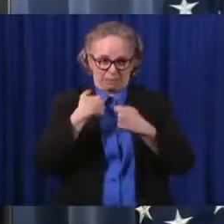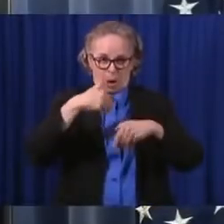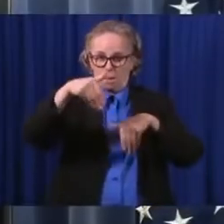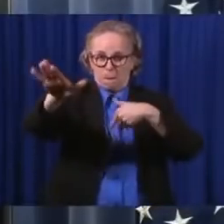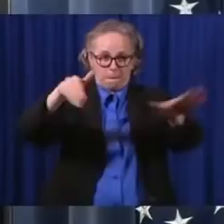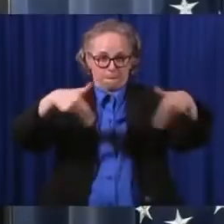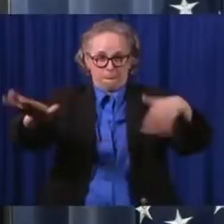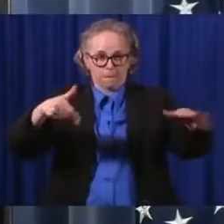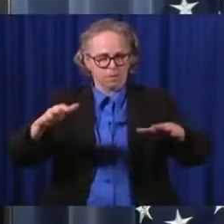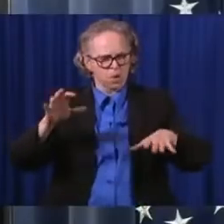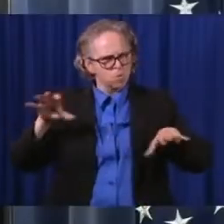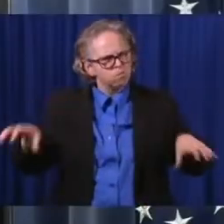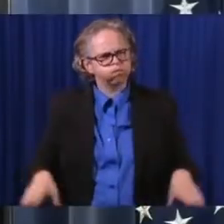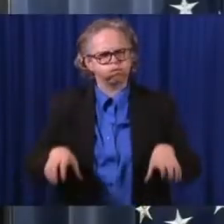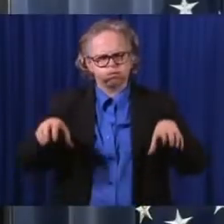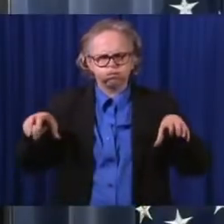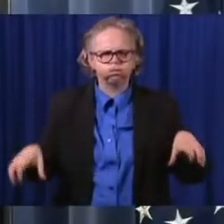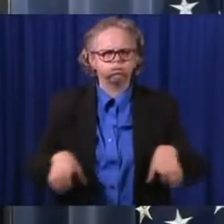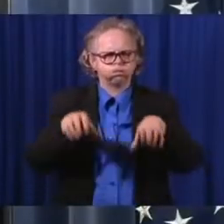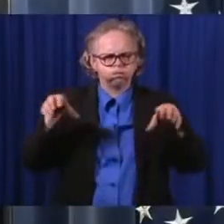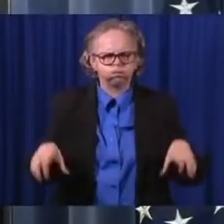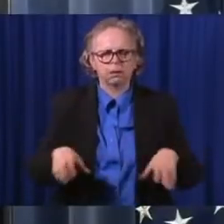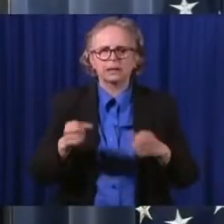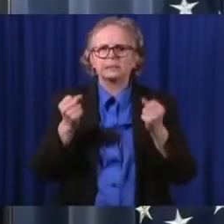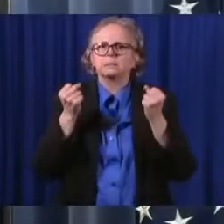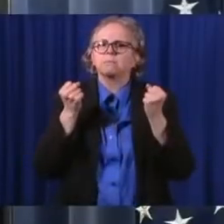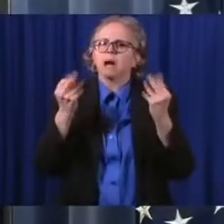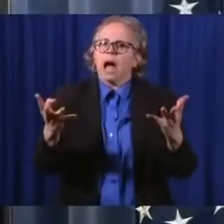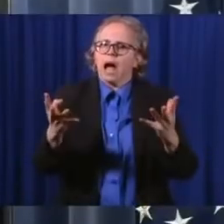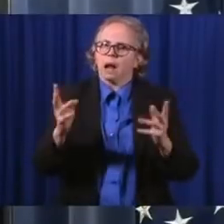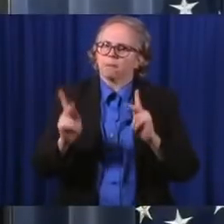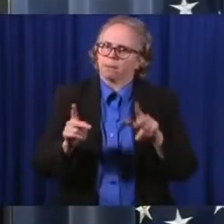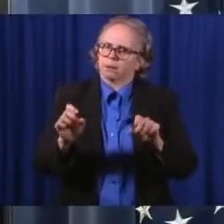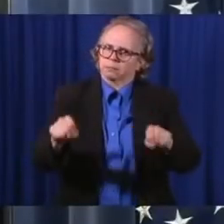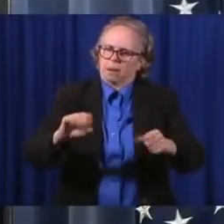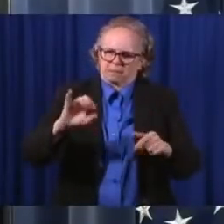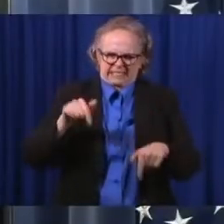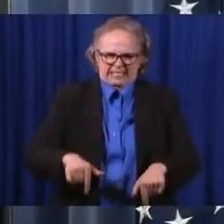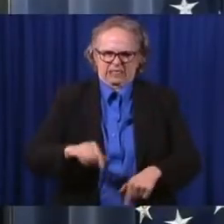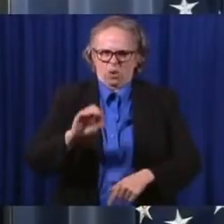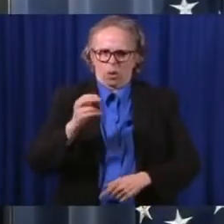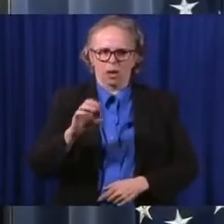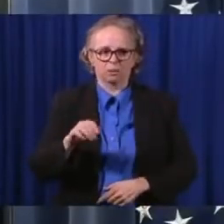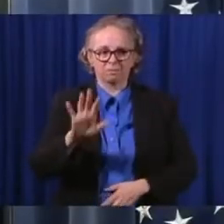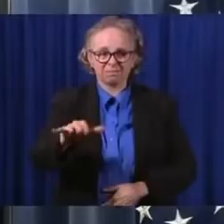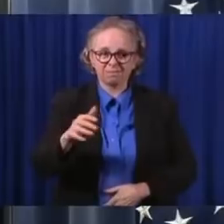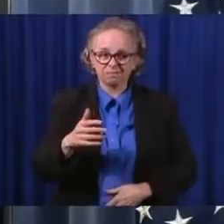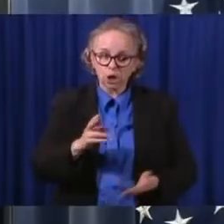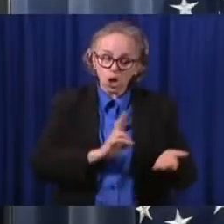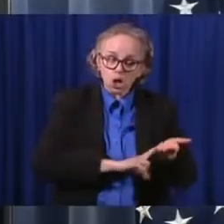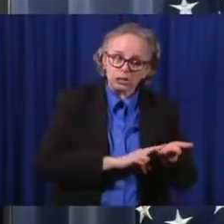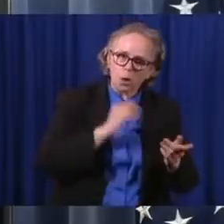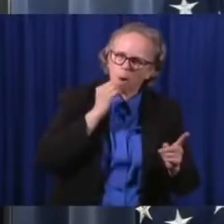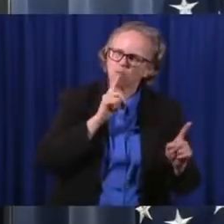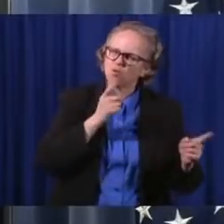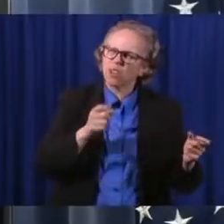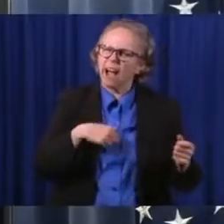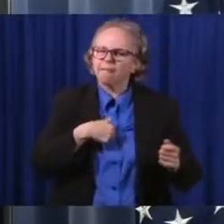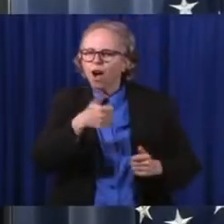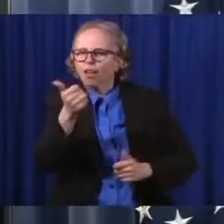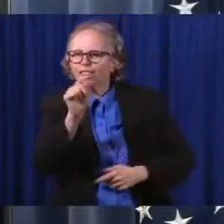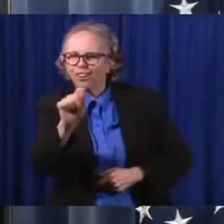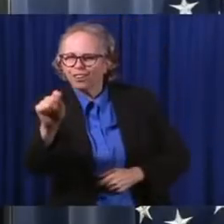reach the maximum testing capacity here in this state, not only for the nursing facilities, but as a part of the overall comprehensive